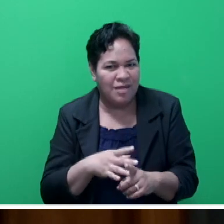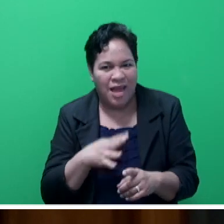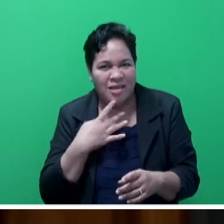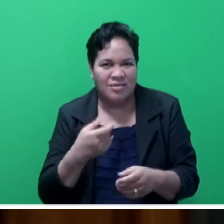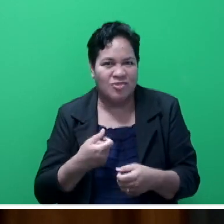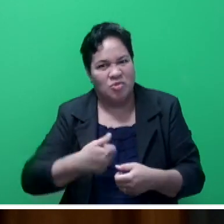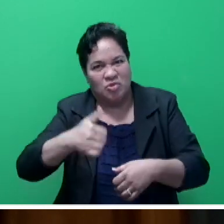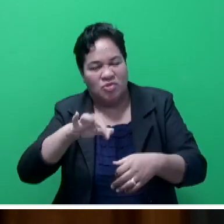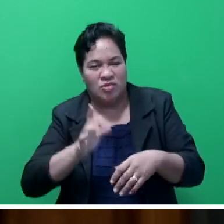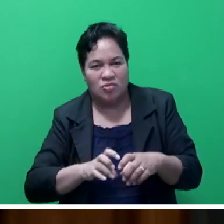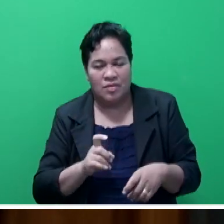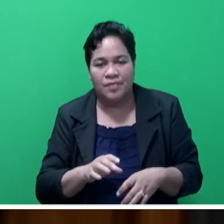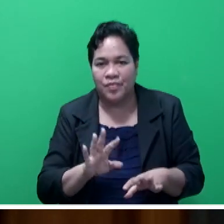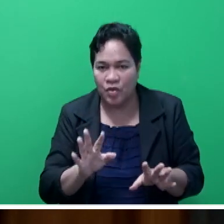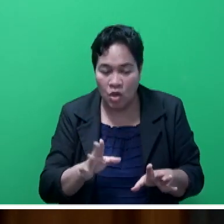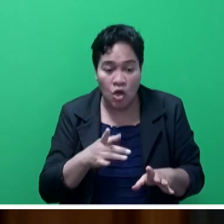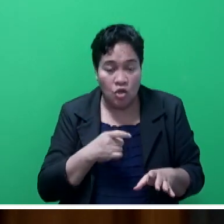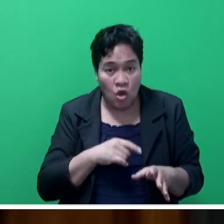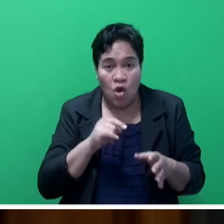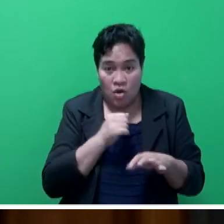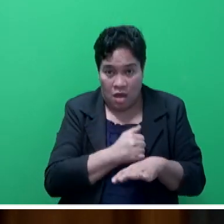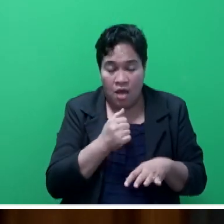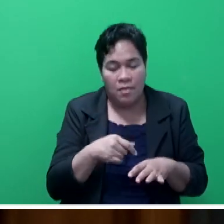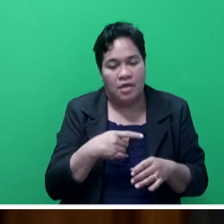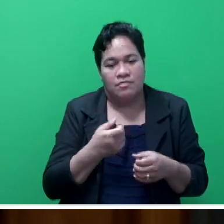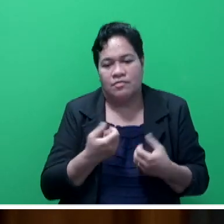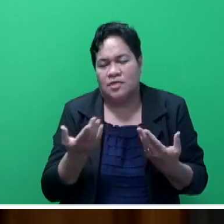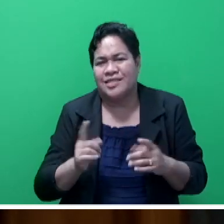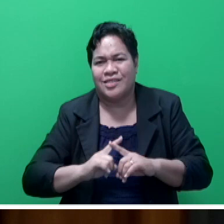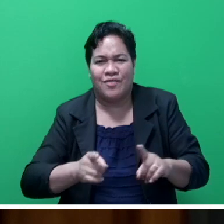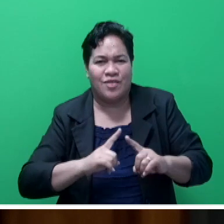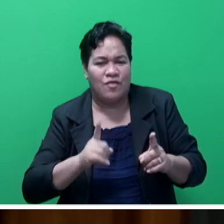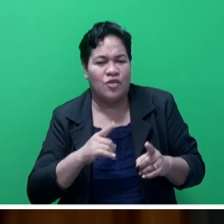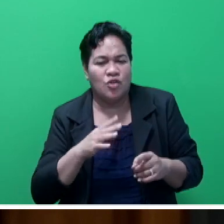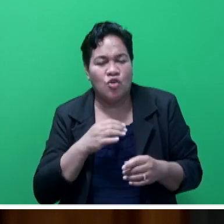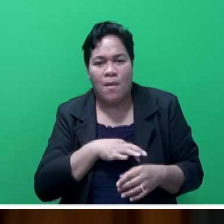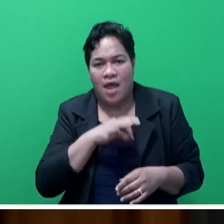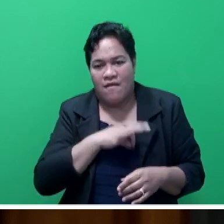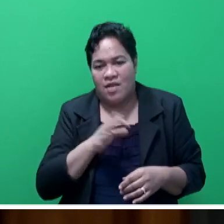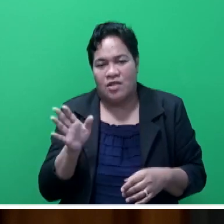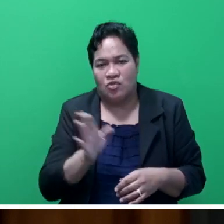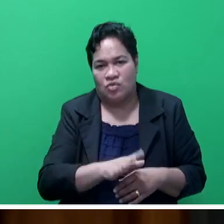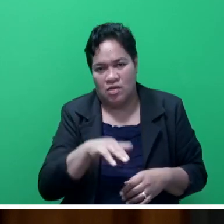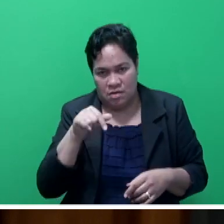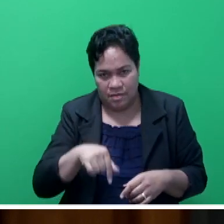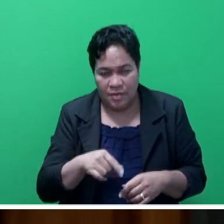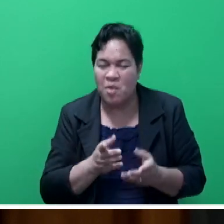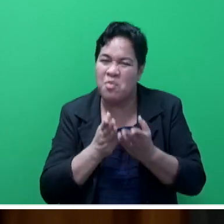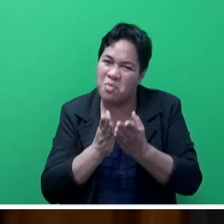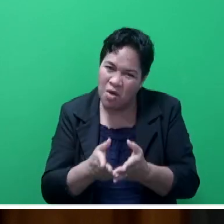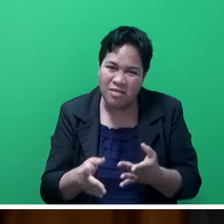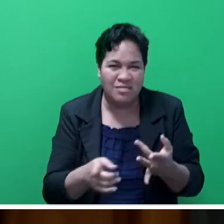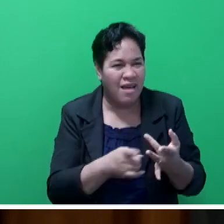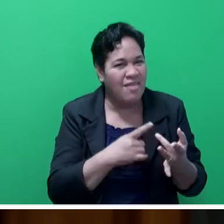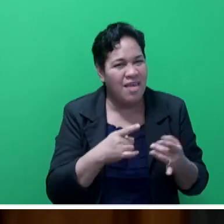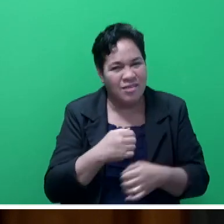has initiated many programs that directly benefit Fijian children. The boat and the outboard engine assistance is just one of the many initiatives that